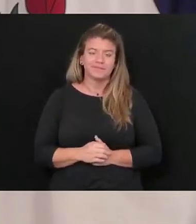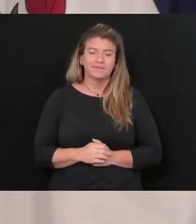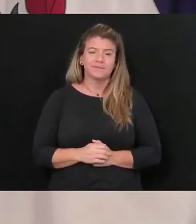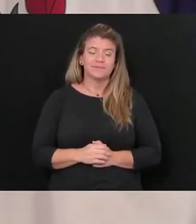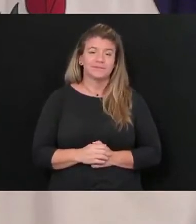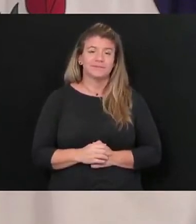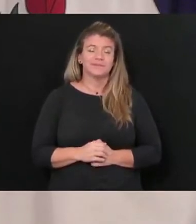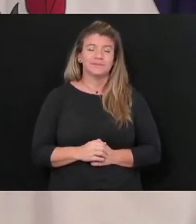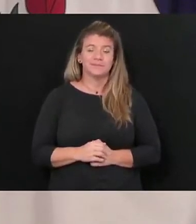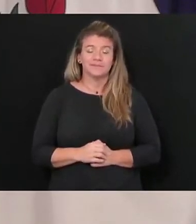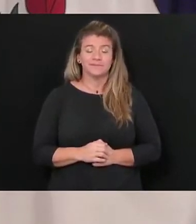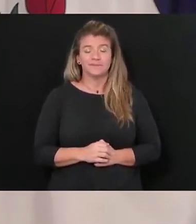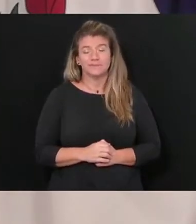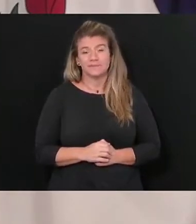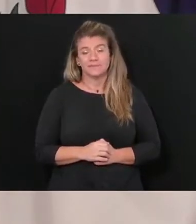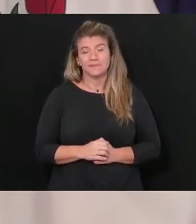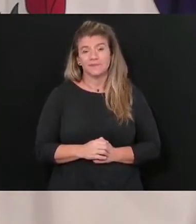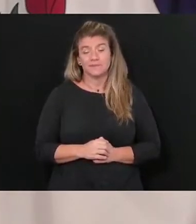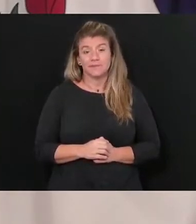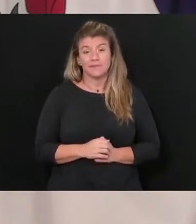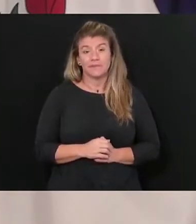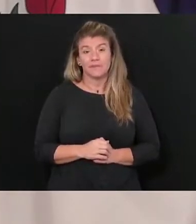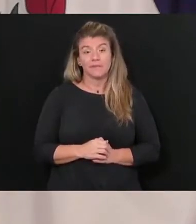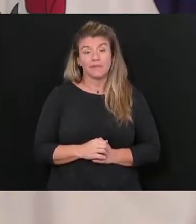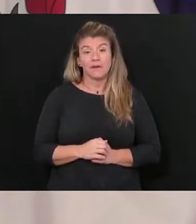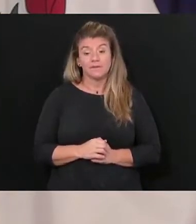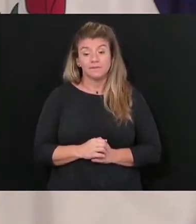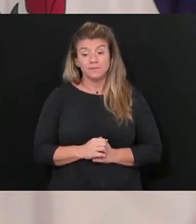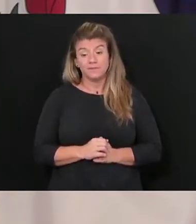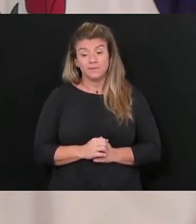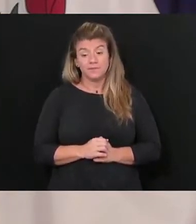from the standpoint of